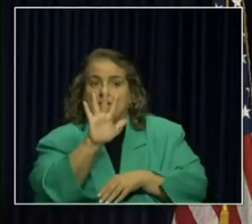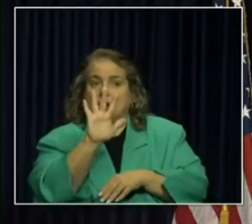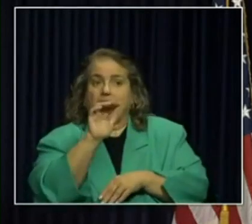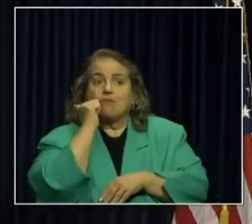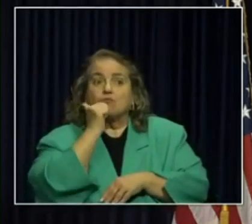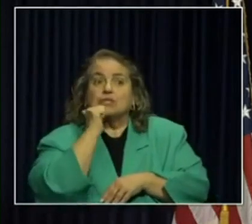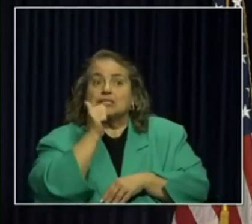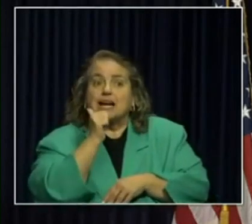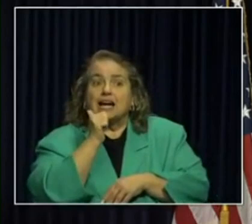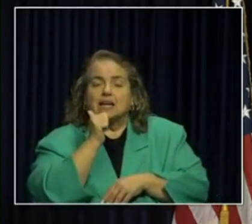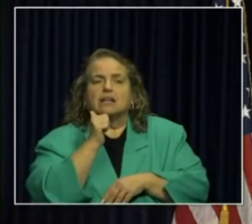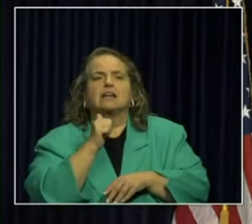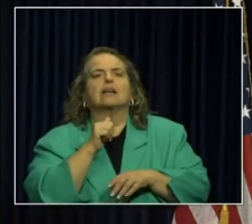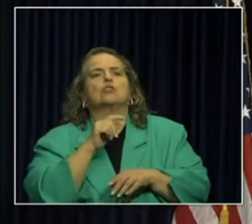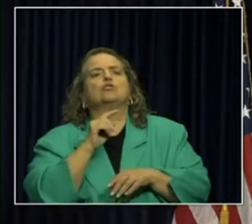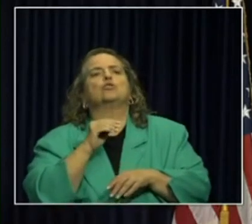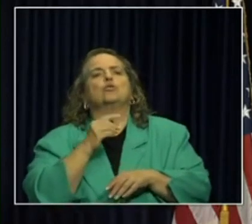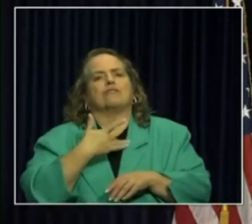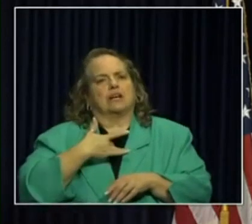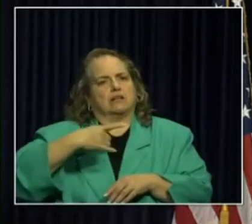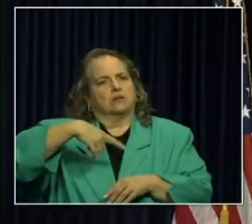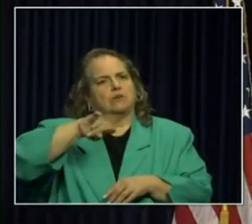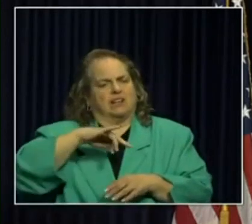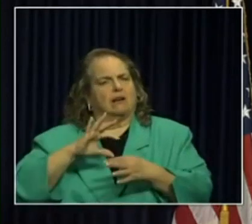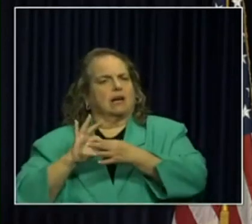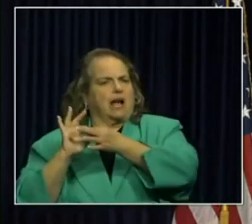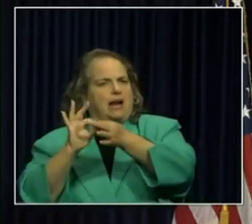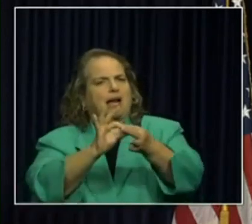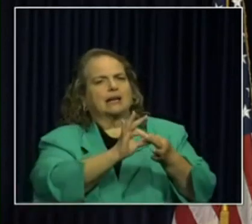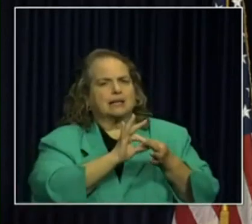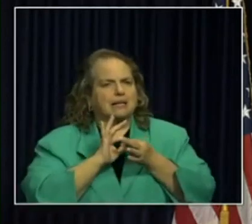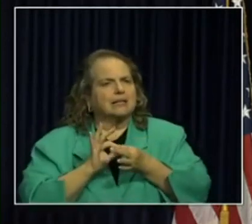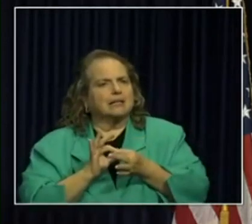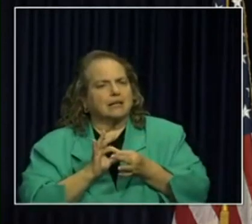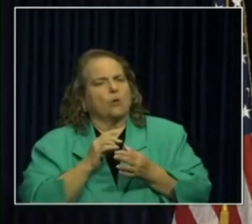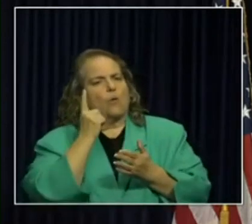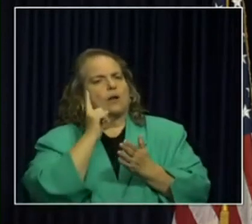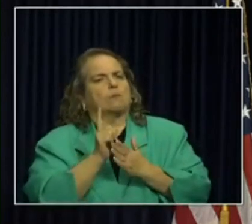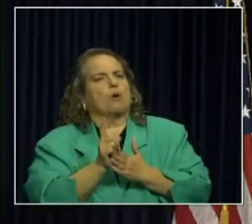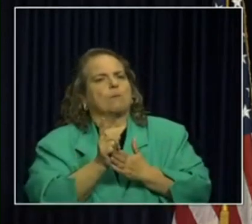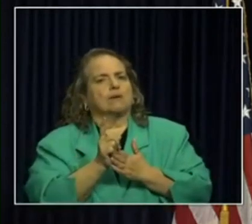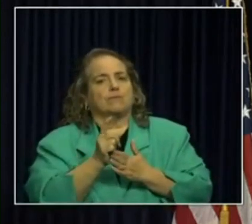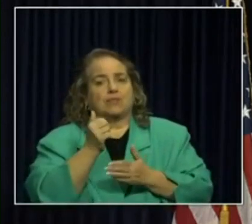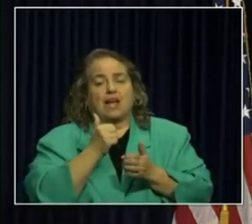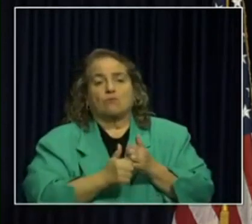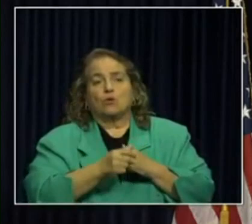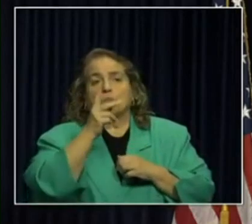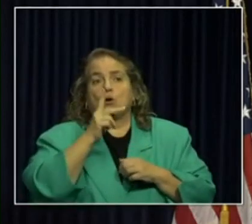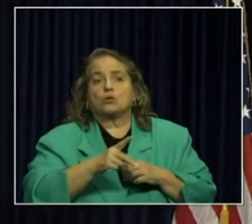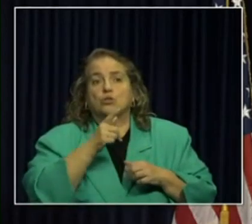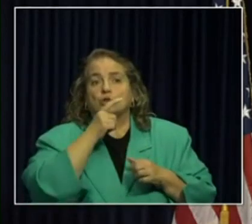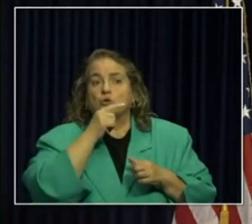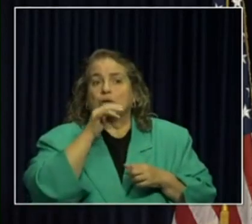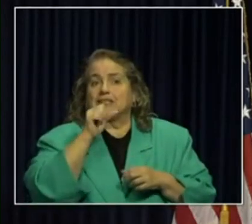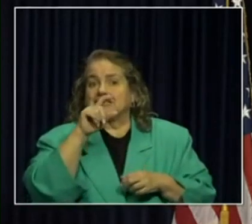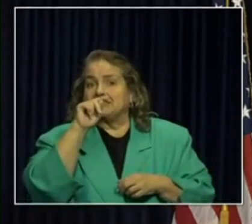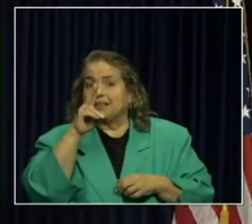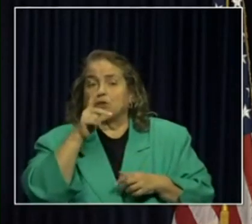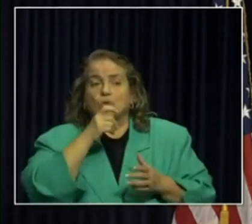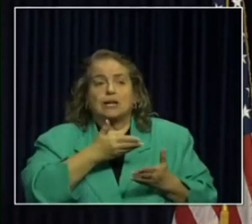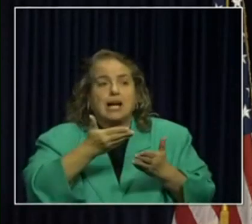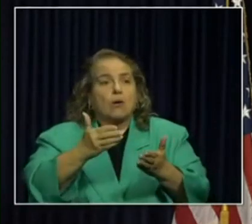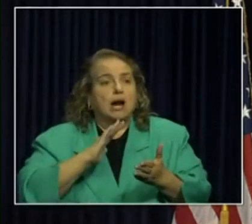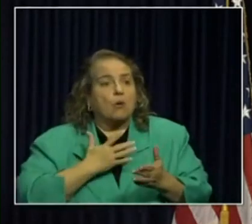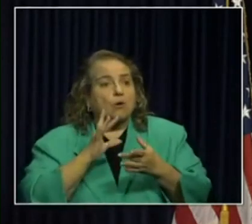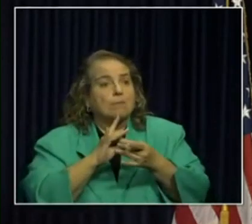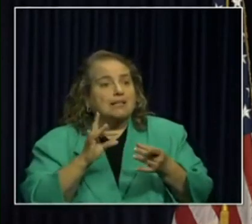our recommitment, but our connection to each other, and it just gives us one moment. So to everybody out there carrying it or just carrying the message, thank